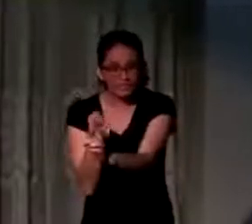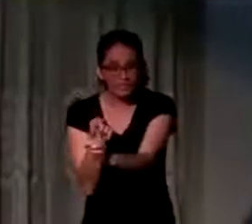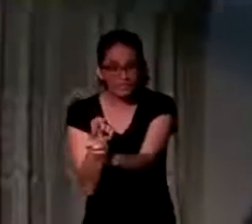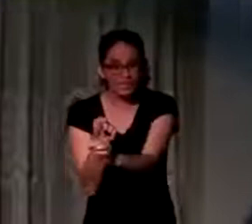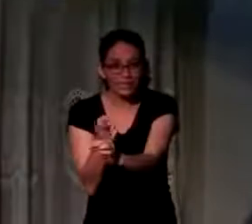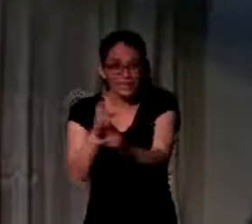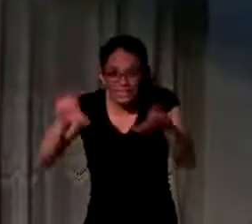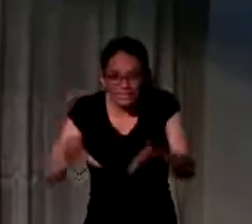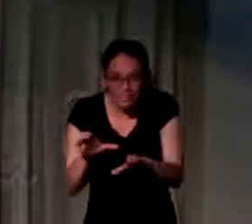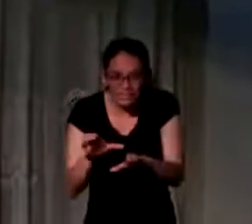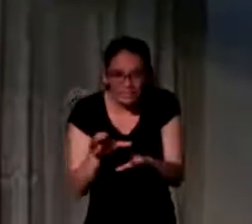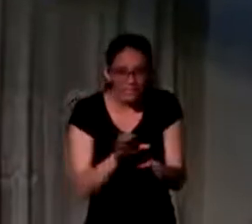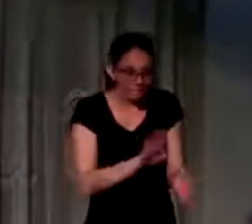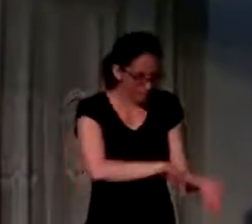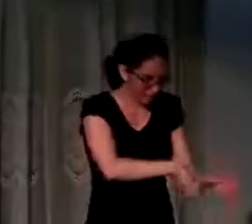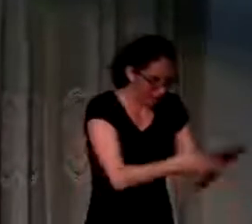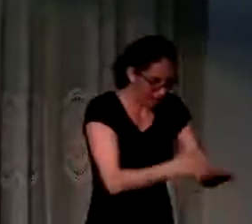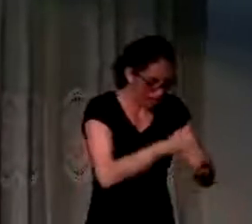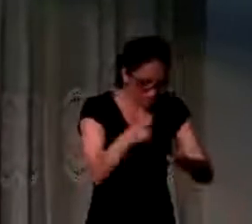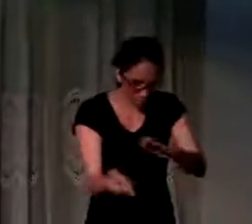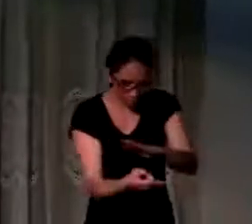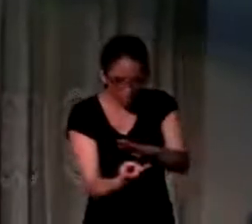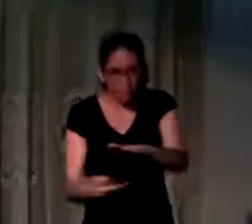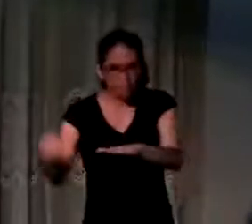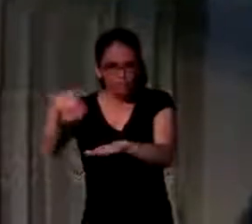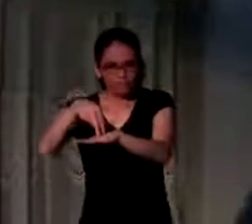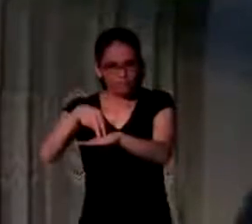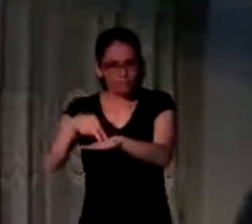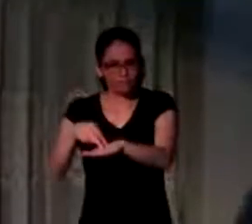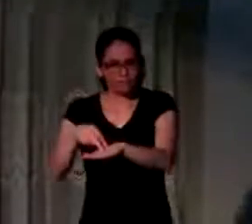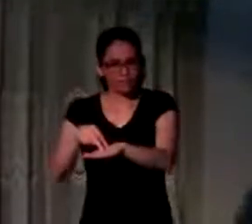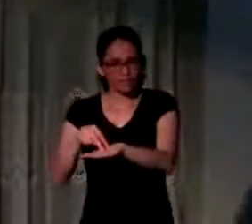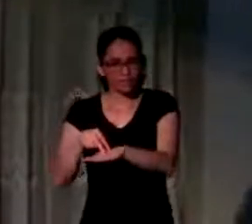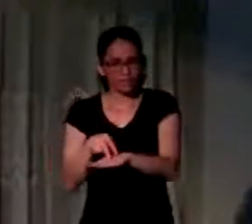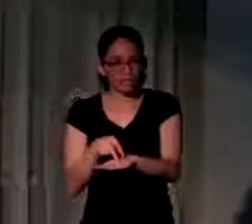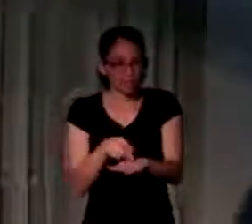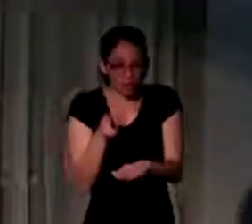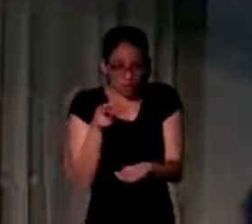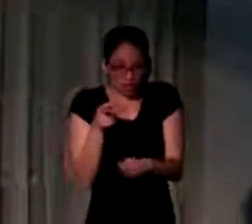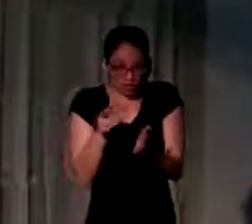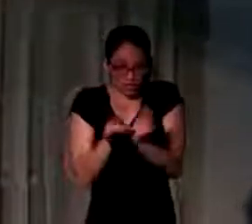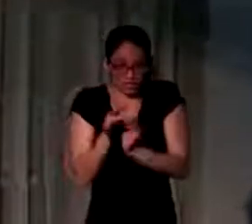did. And in so doing, he said it's all true.